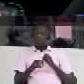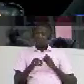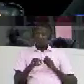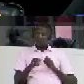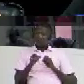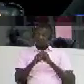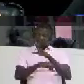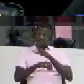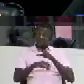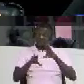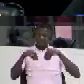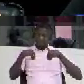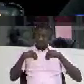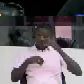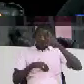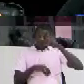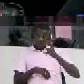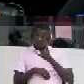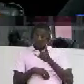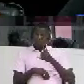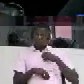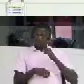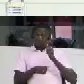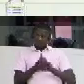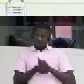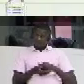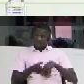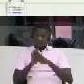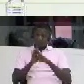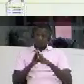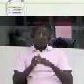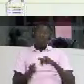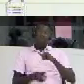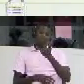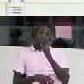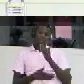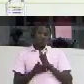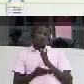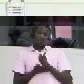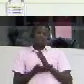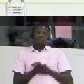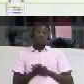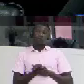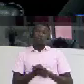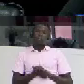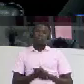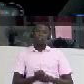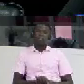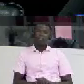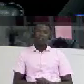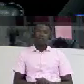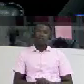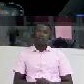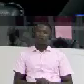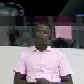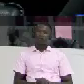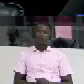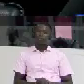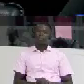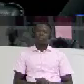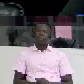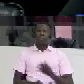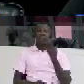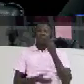moom moo leen jox ndigal bi moo leen jox yoon. waaw. Yes. And how big is the